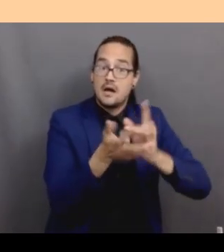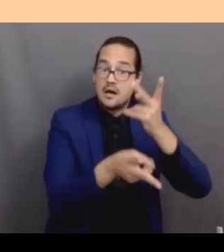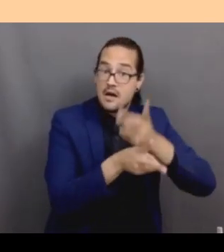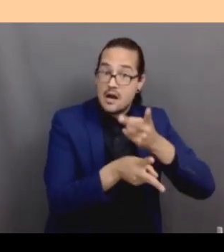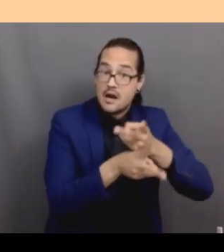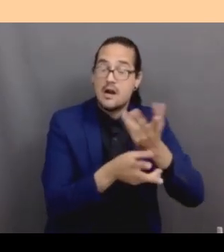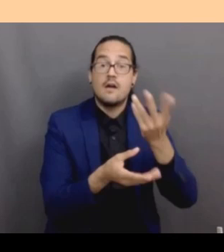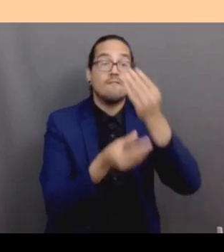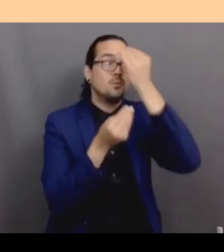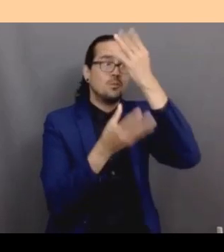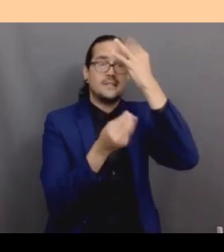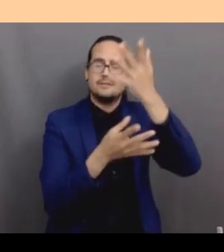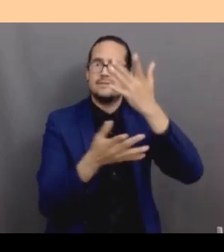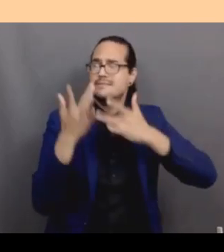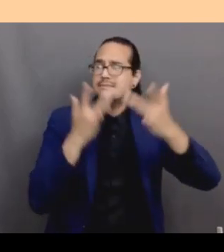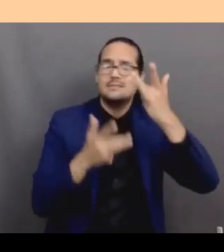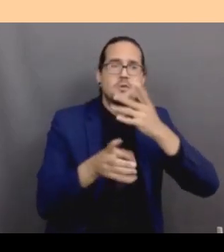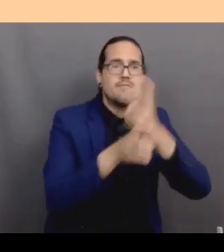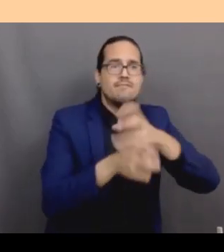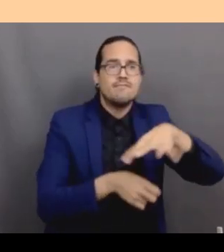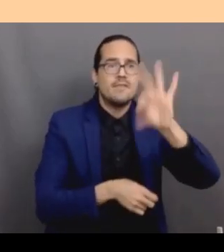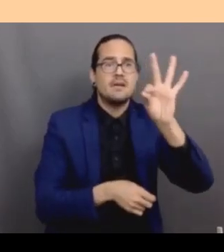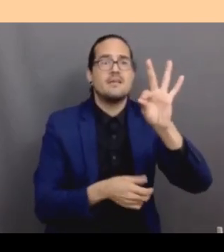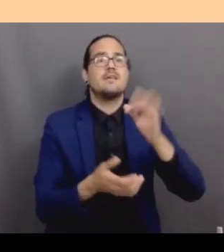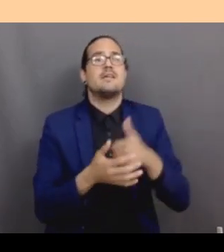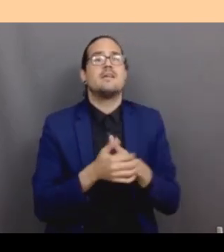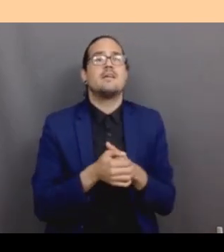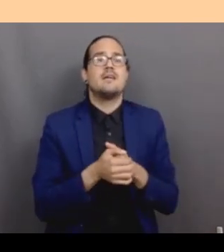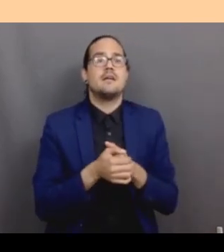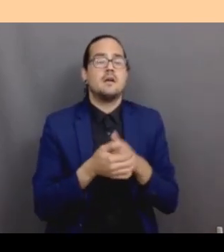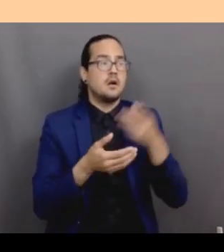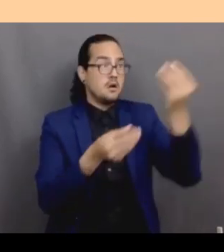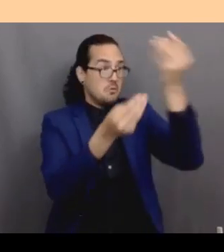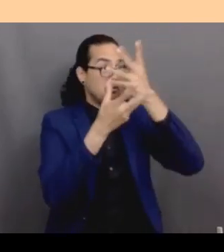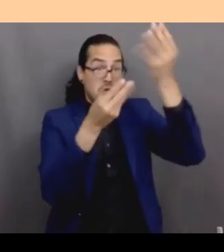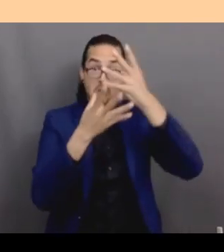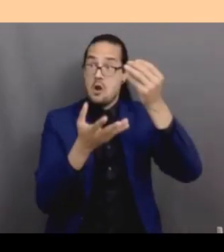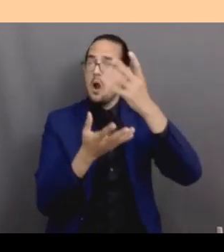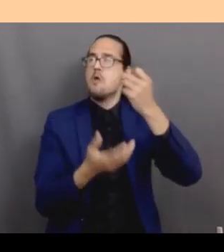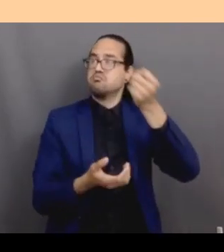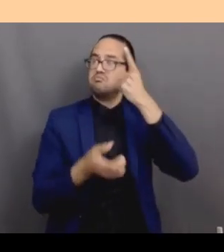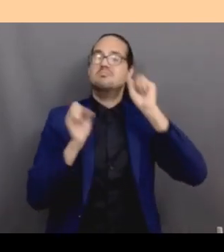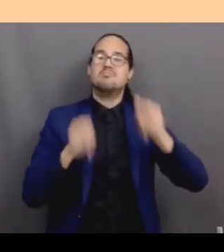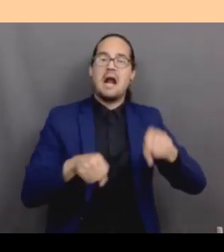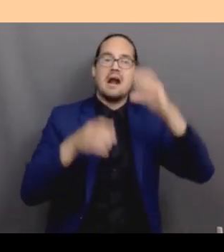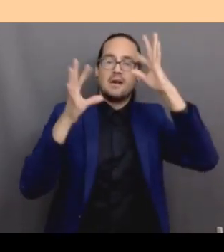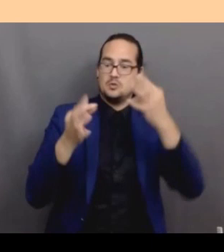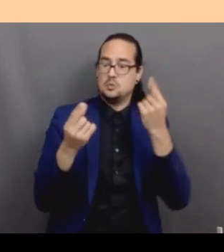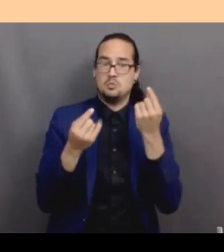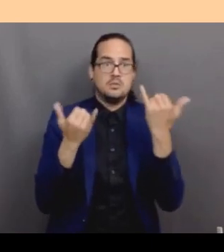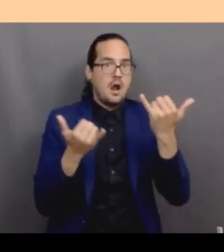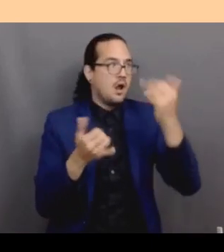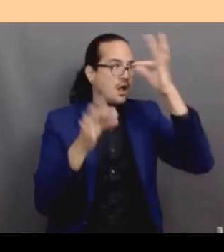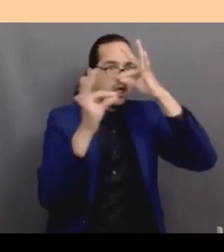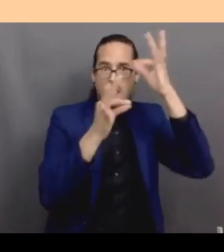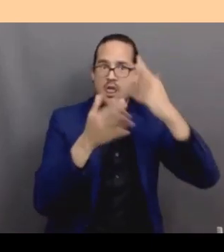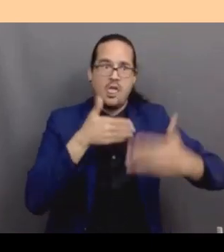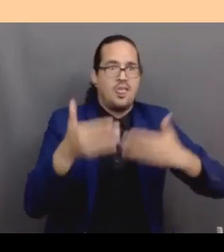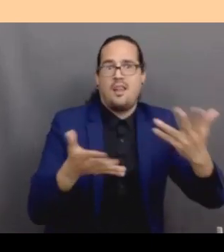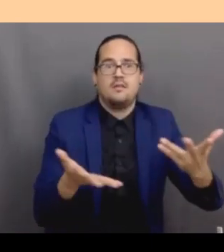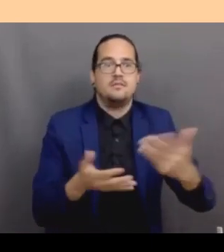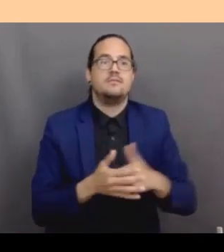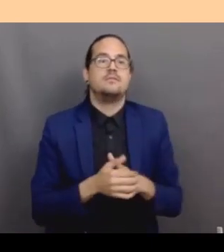decisions. So yes, it is a concern for us to make sure that our communities receive the information and the care that they